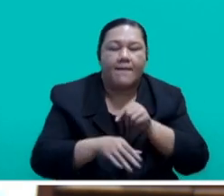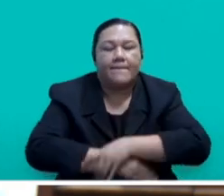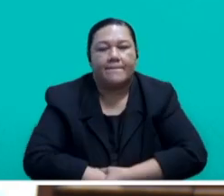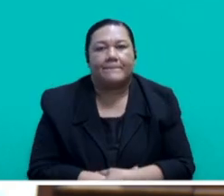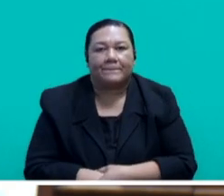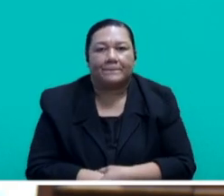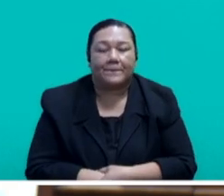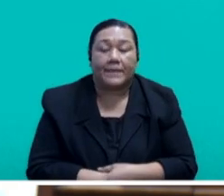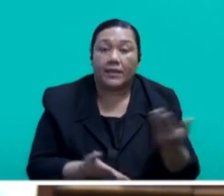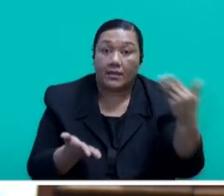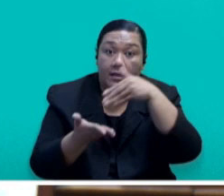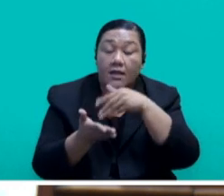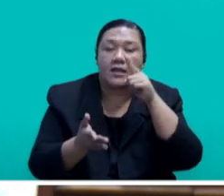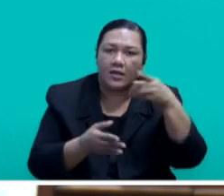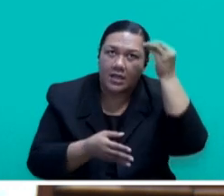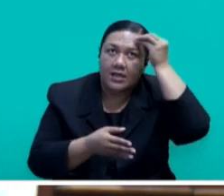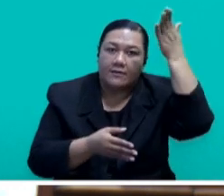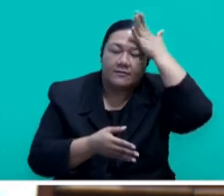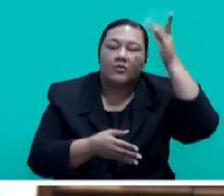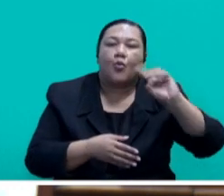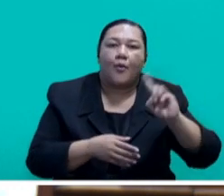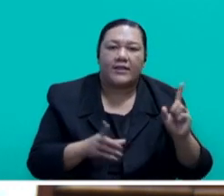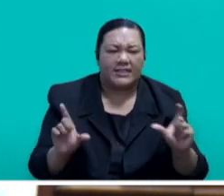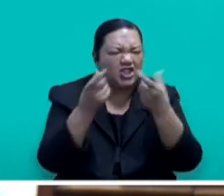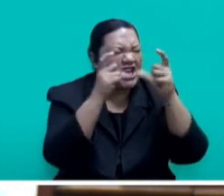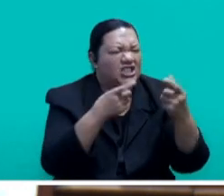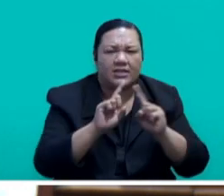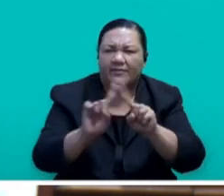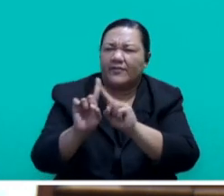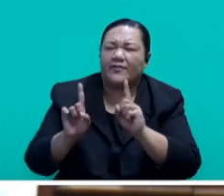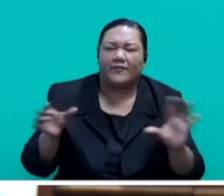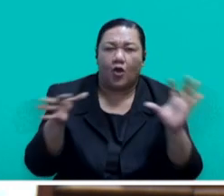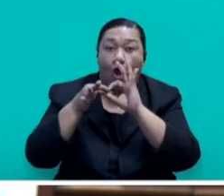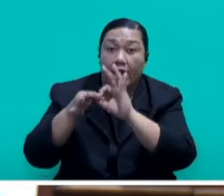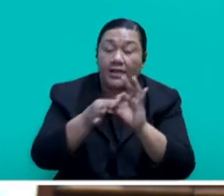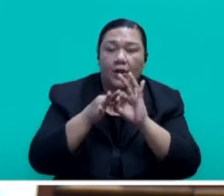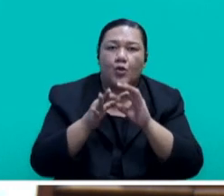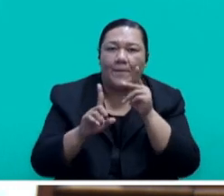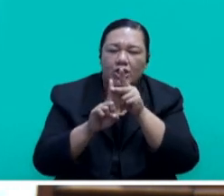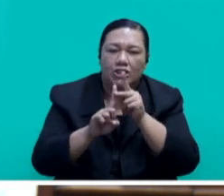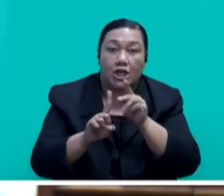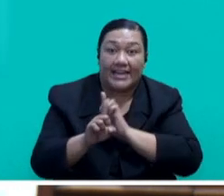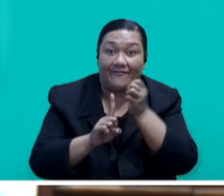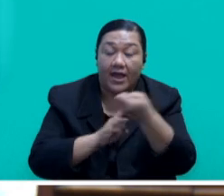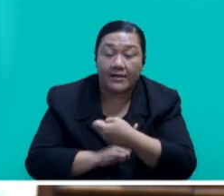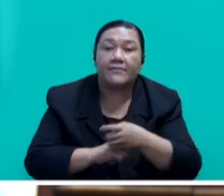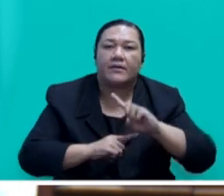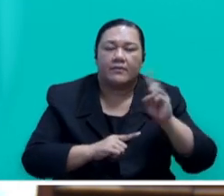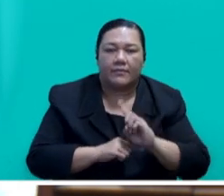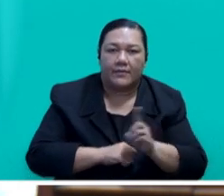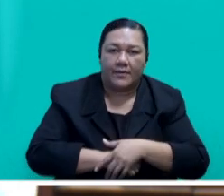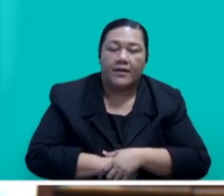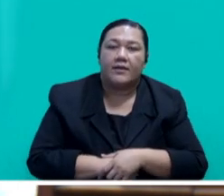we must continue to be mindful of the challenges associated with geopolitical environment, risks associated